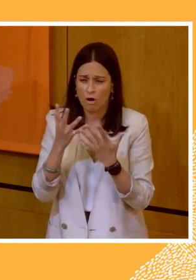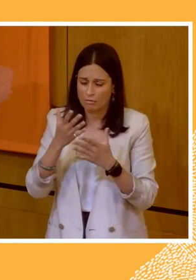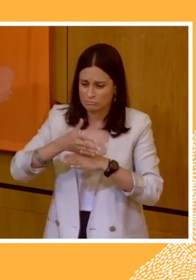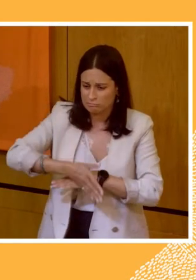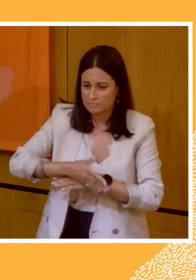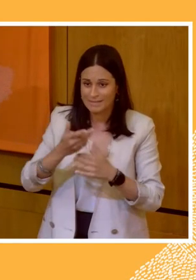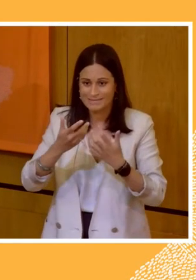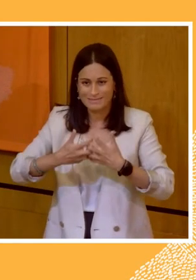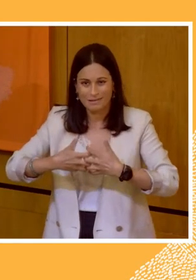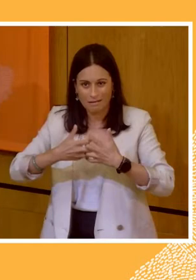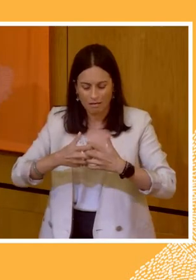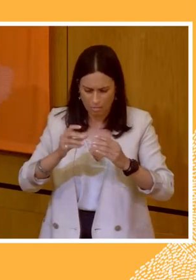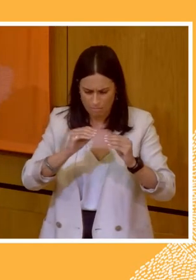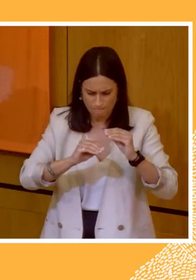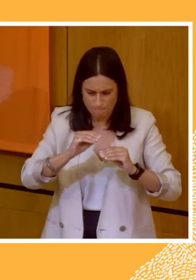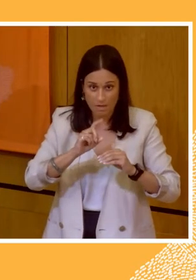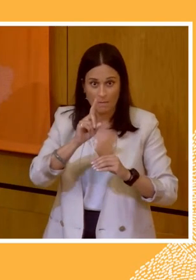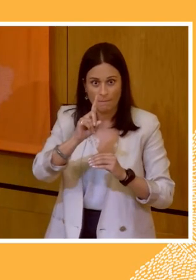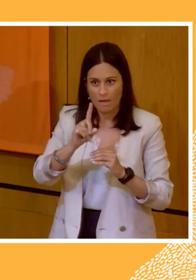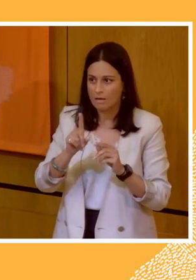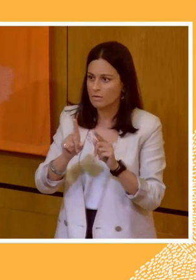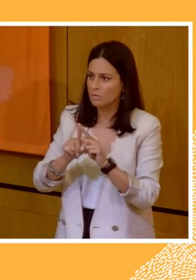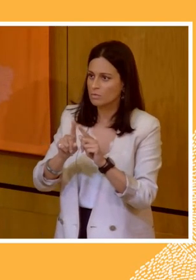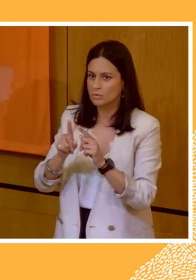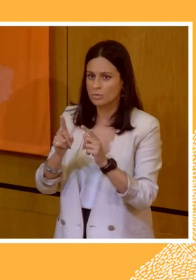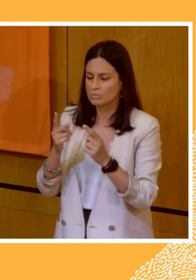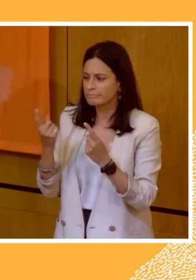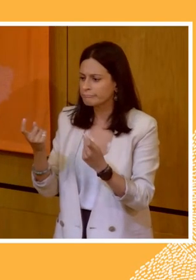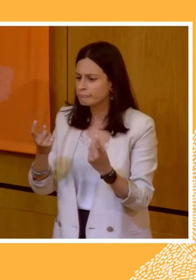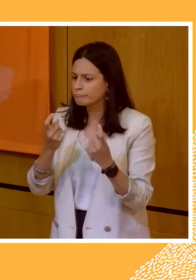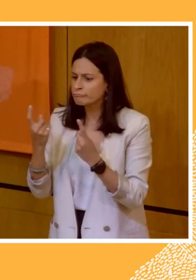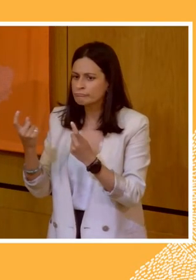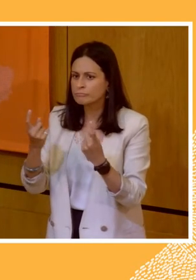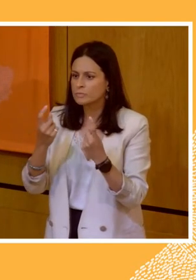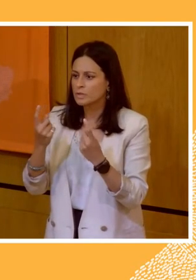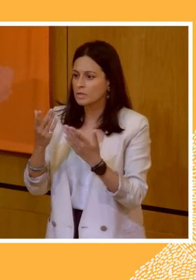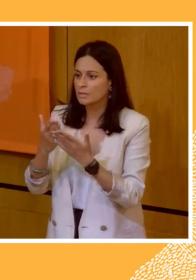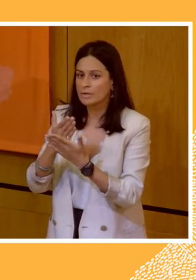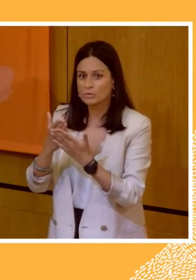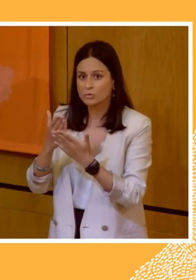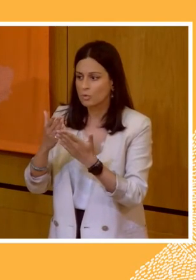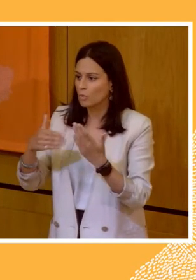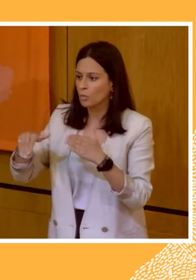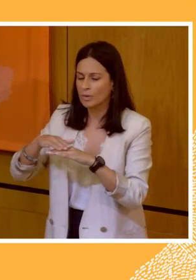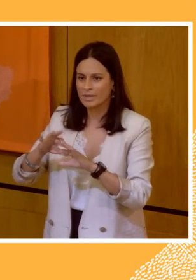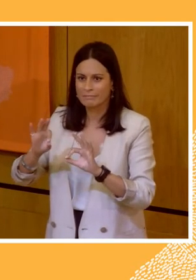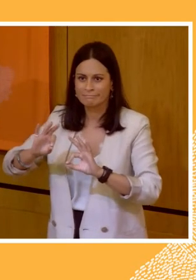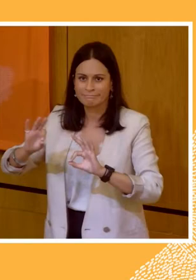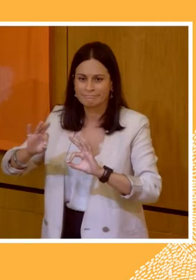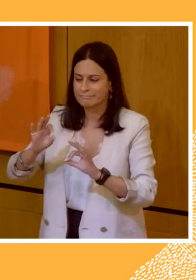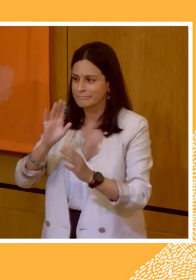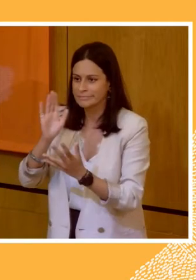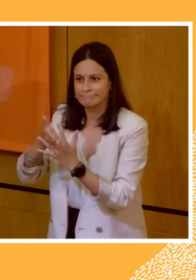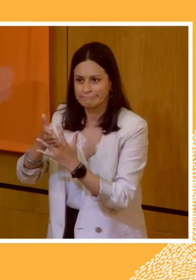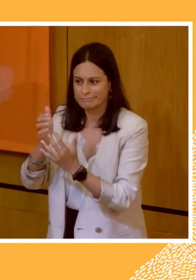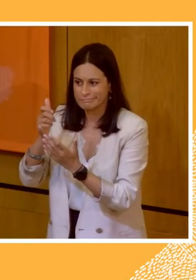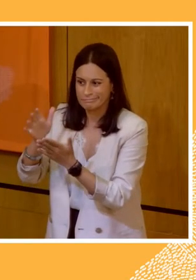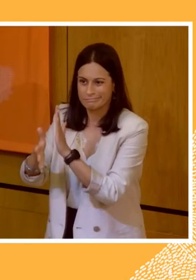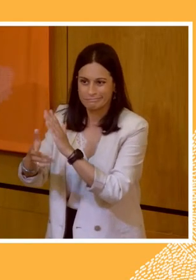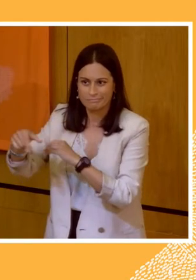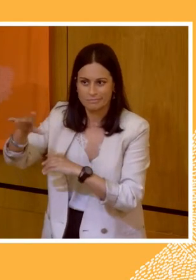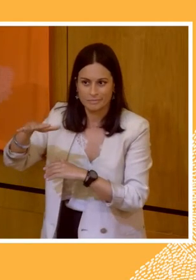both technical but also like philosophical, about the disturbing nature or interfering with it when we do record.